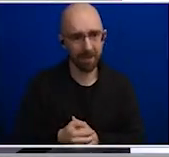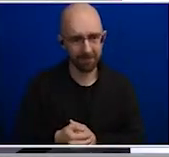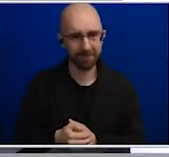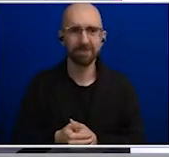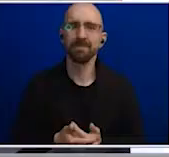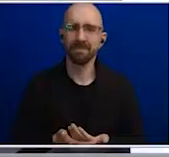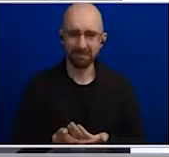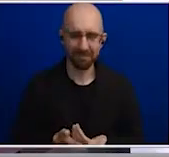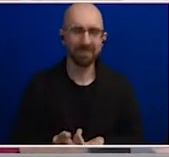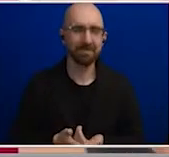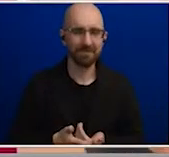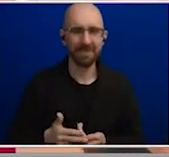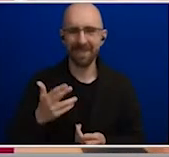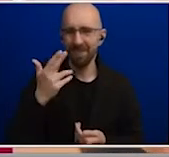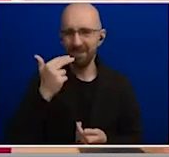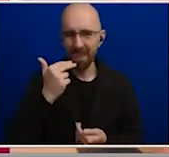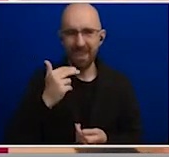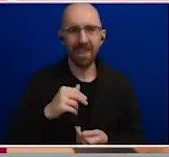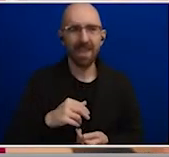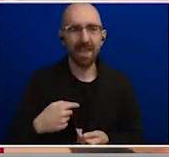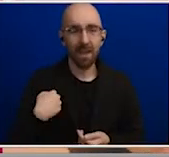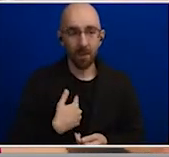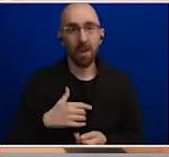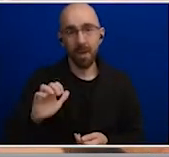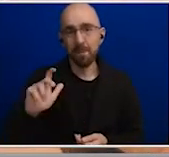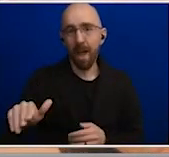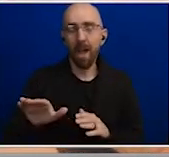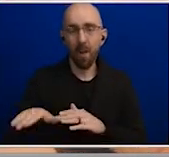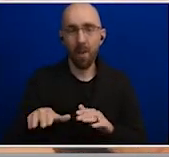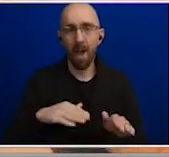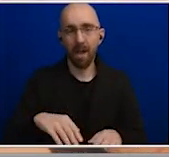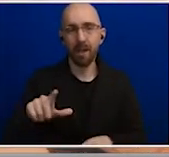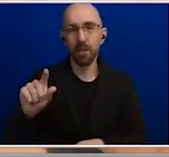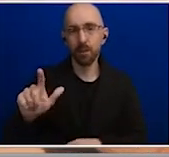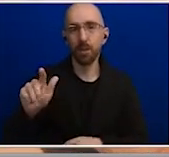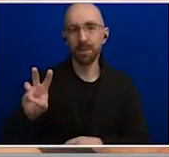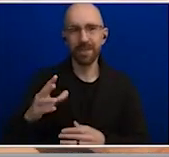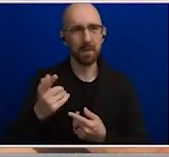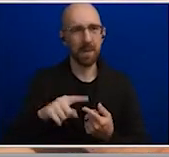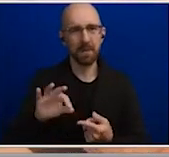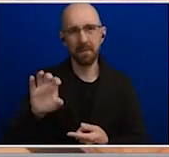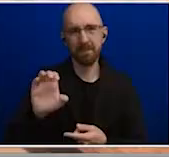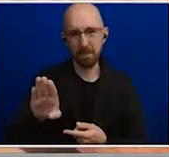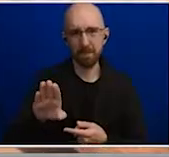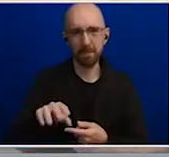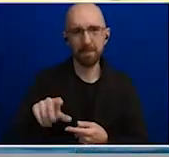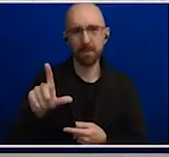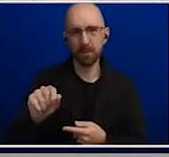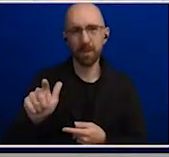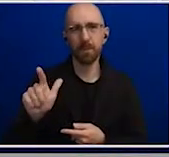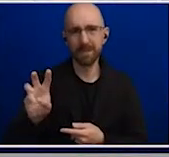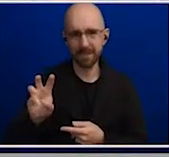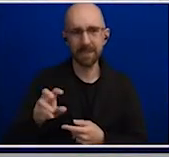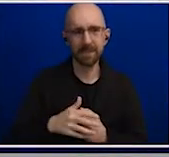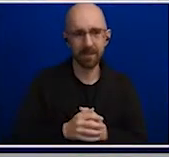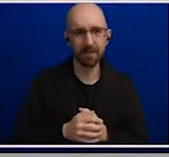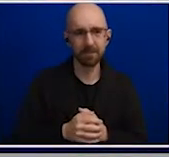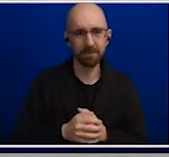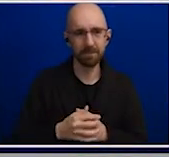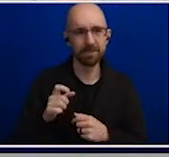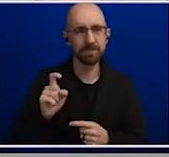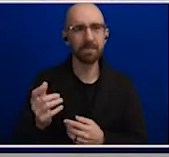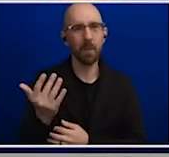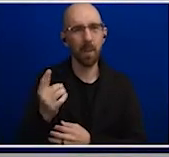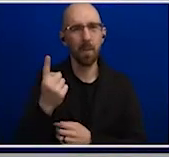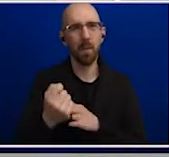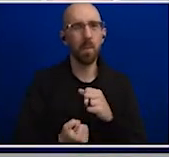It's kind of funny. We are going back to Hawaii in 26. I'm going to wait till February 2026. I have to wait about a year, just kind